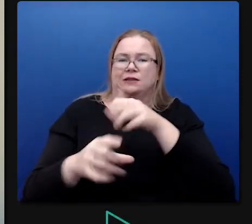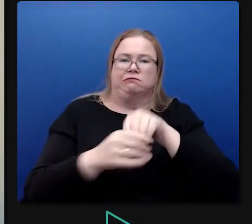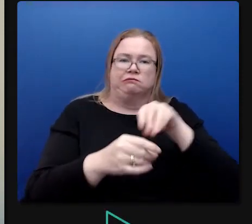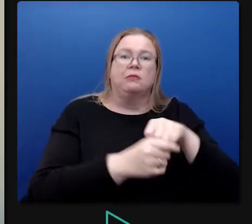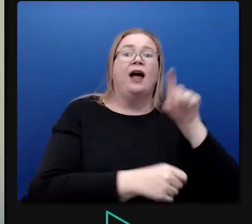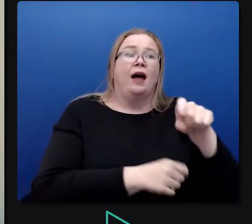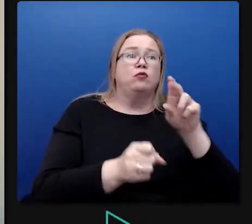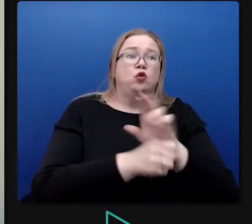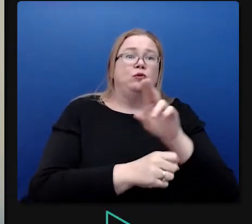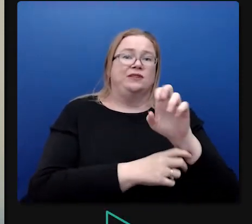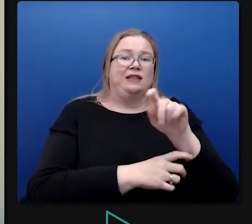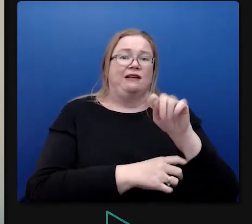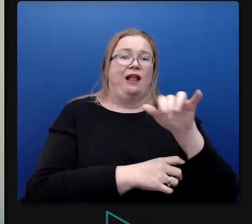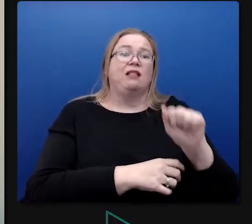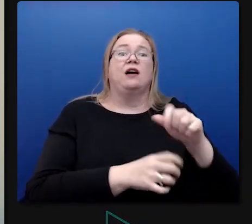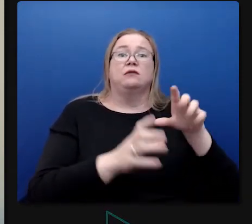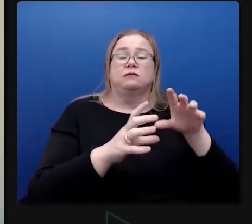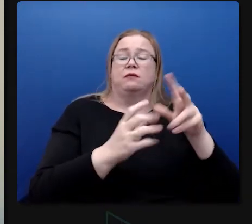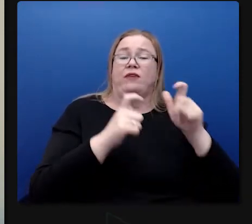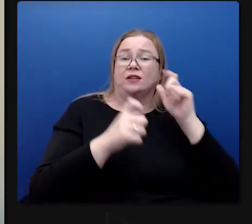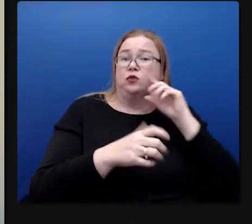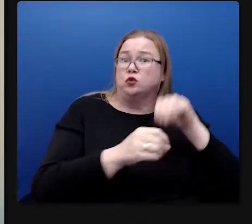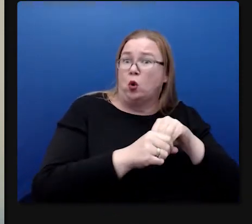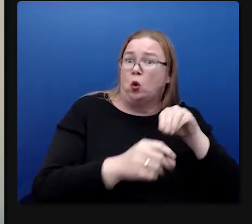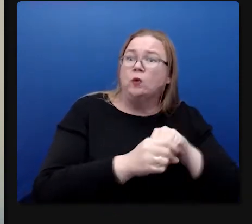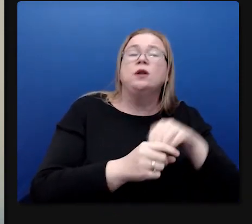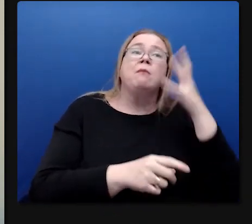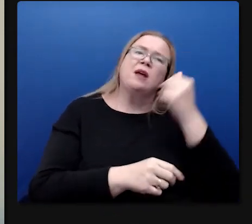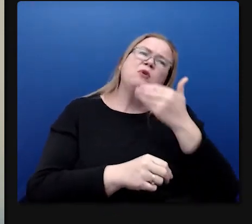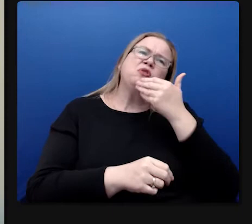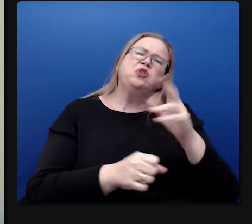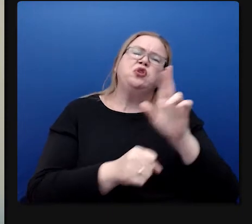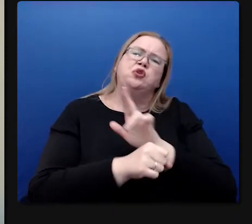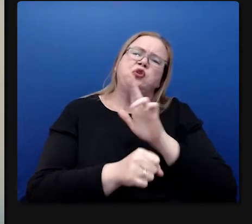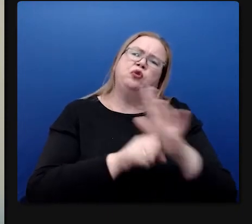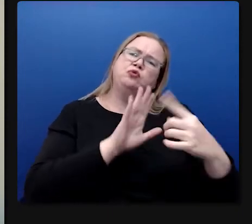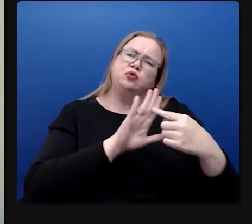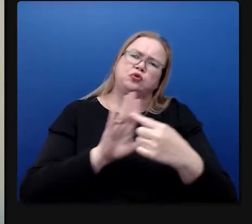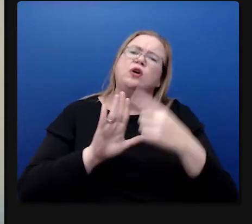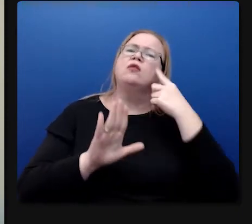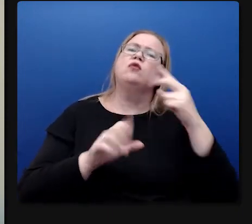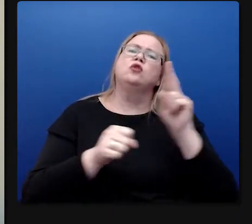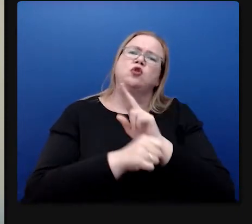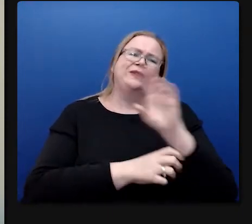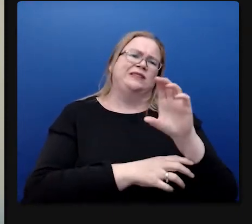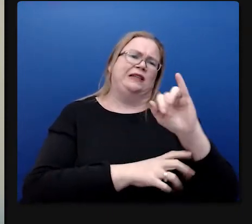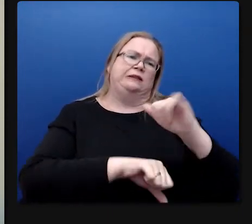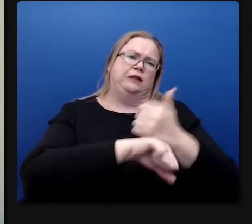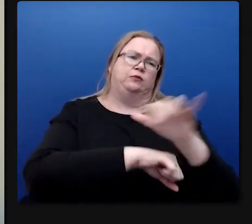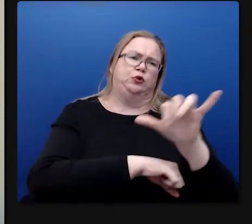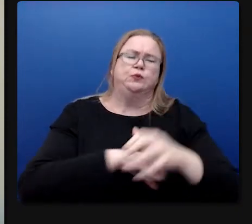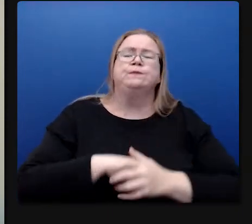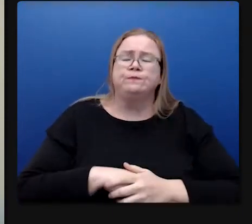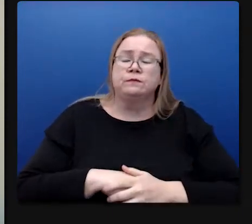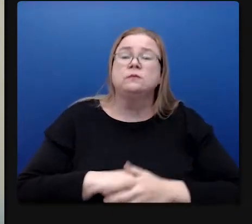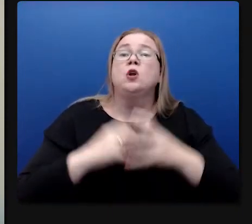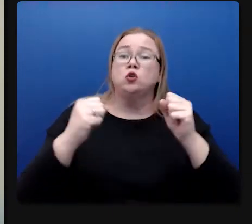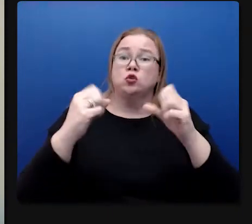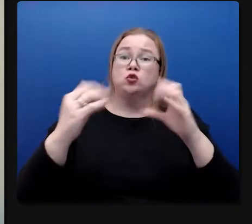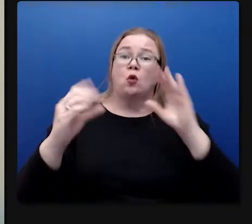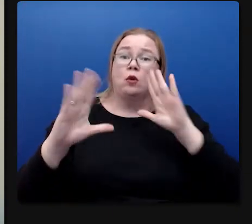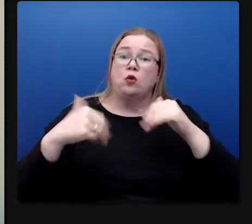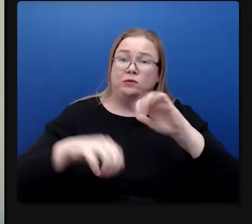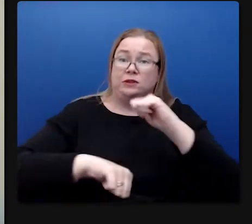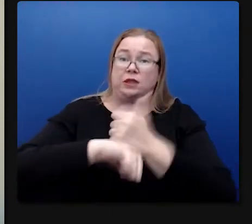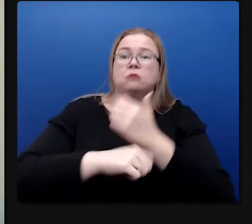assets that it needs to use GitLFS for storage, which makes it a pretty good use case to look at for adding a CI setup to. So we're going